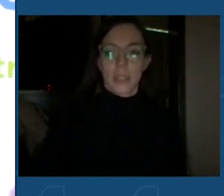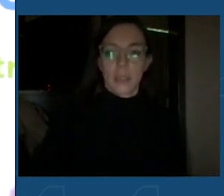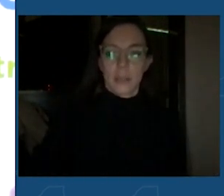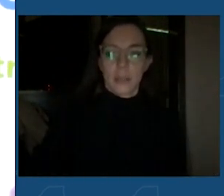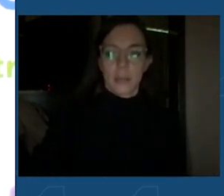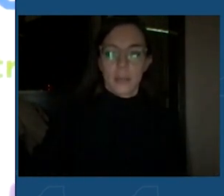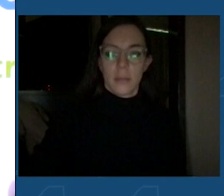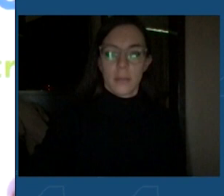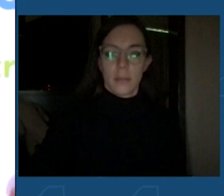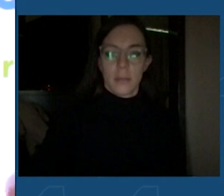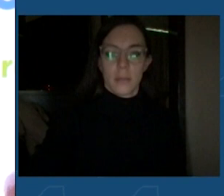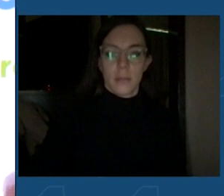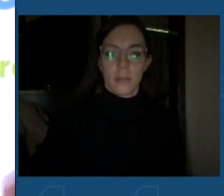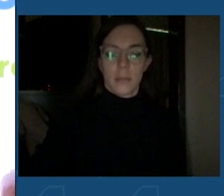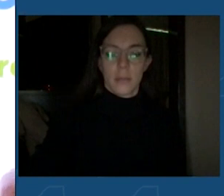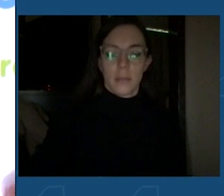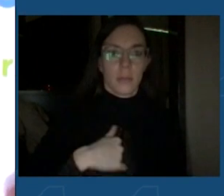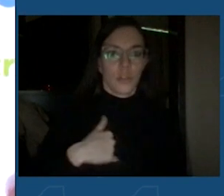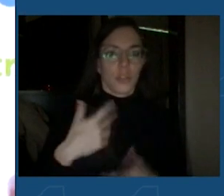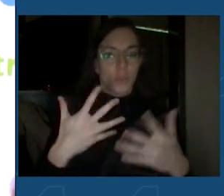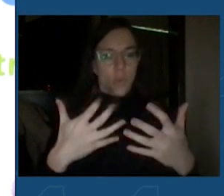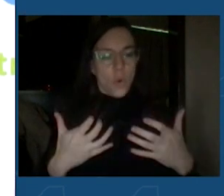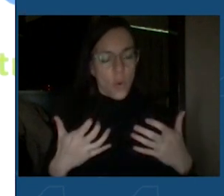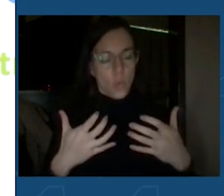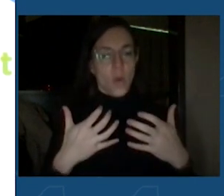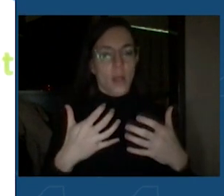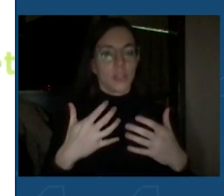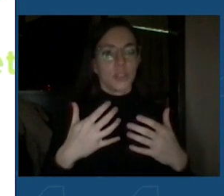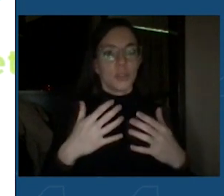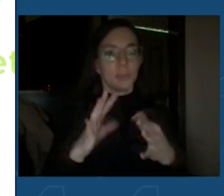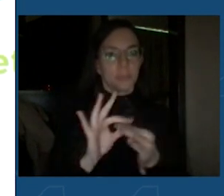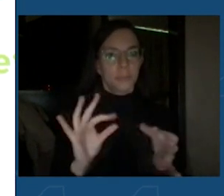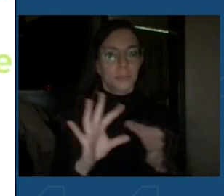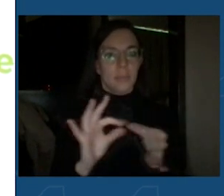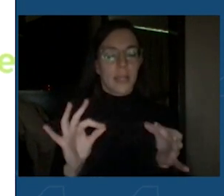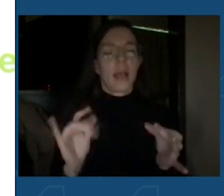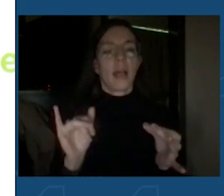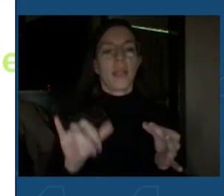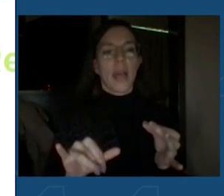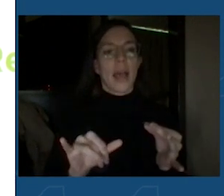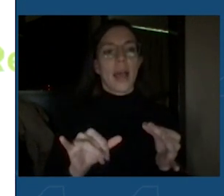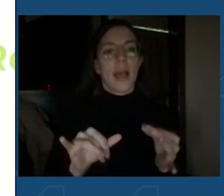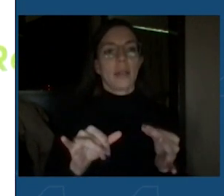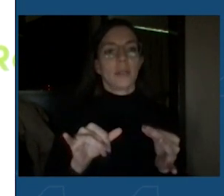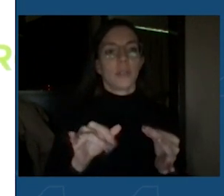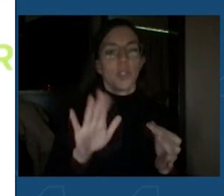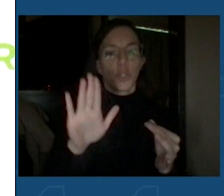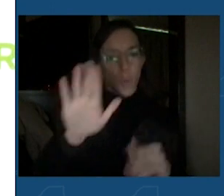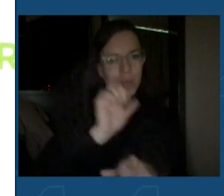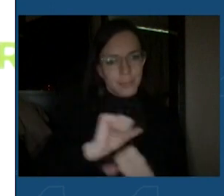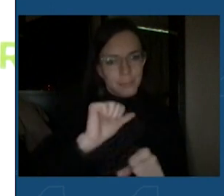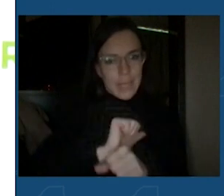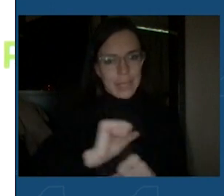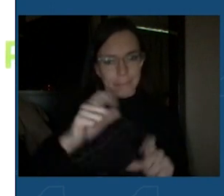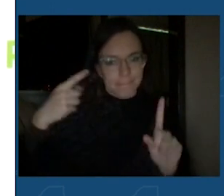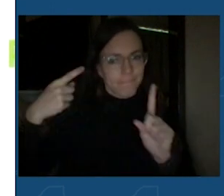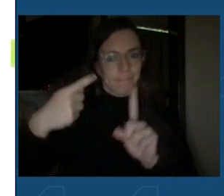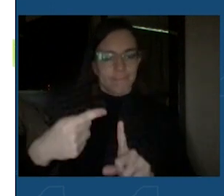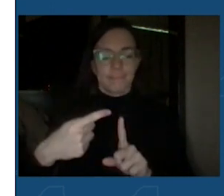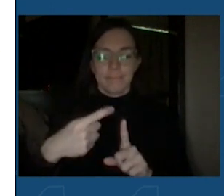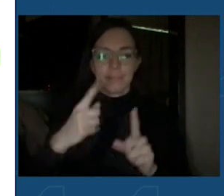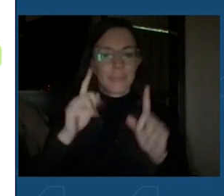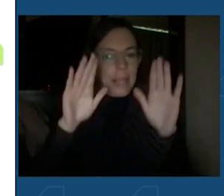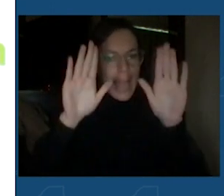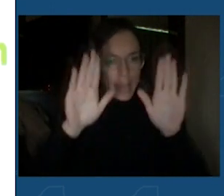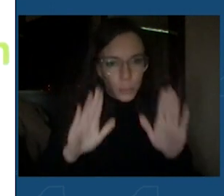From the Bloomberg administration, Rit Agarwala, for this task is admirable. This is just one additional example of how